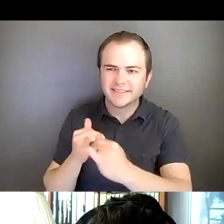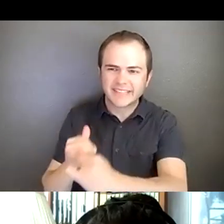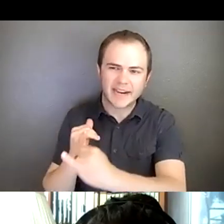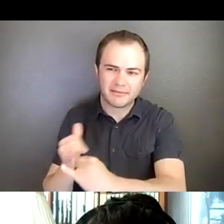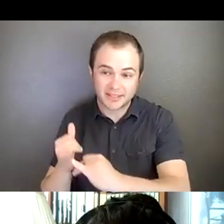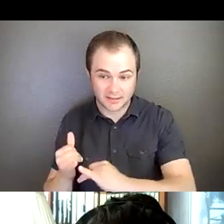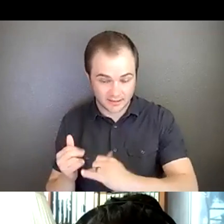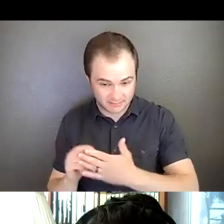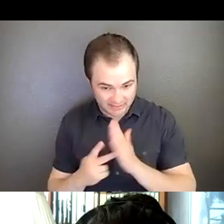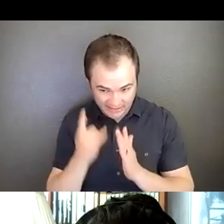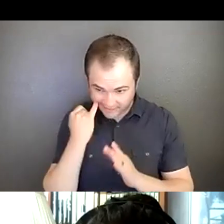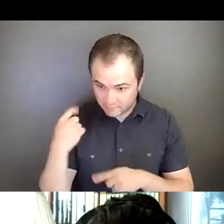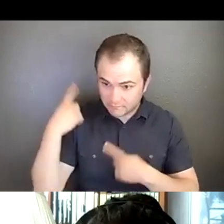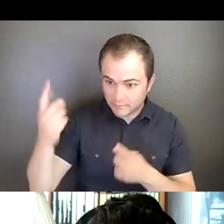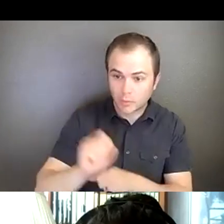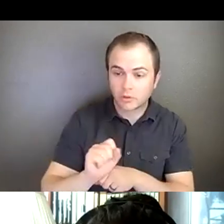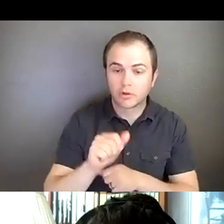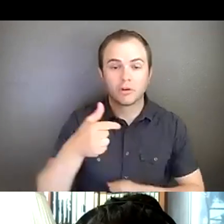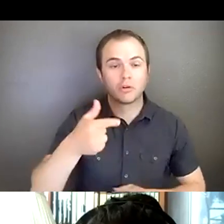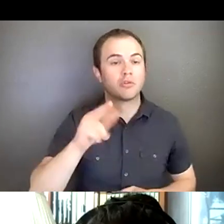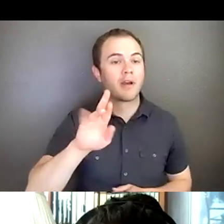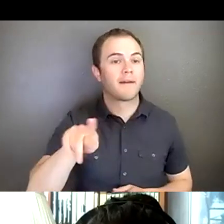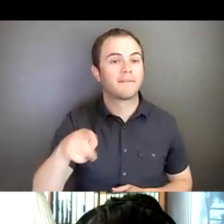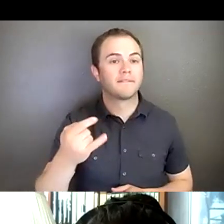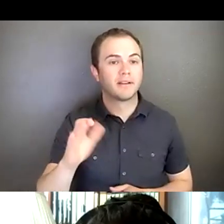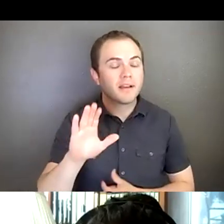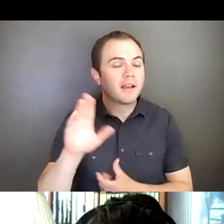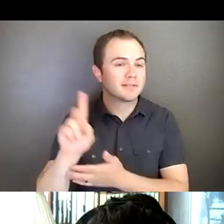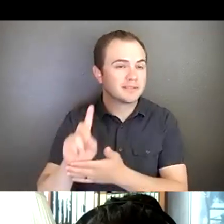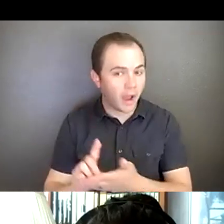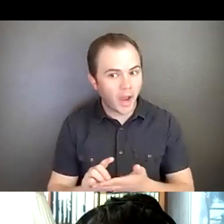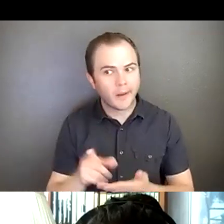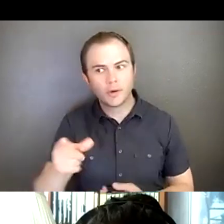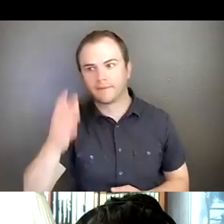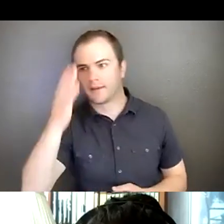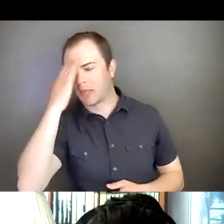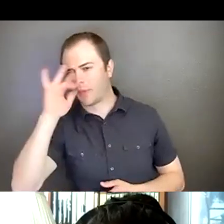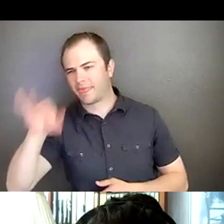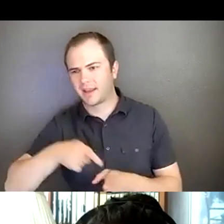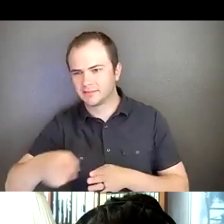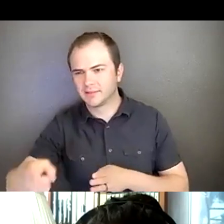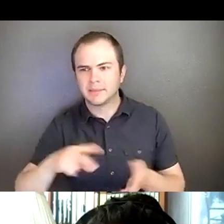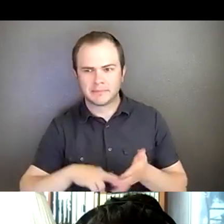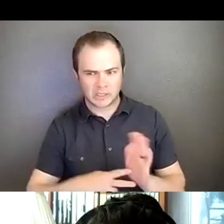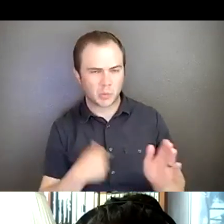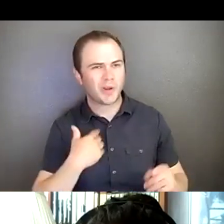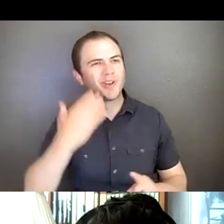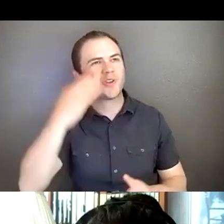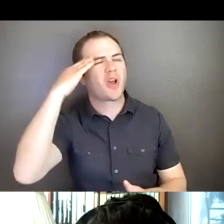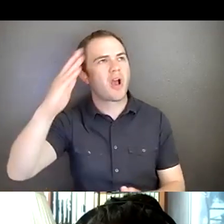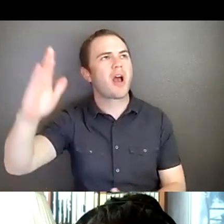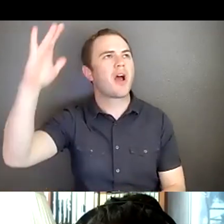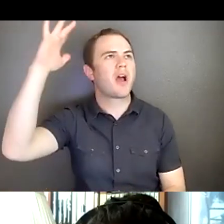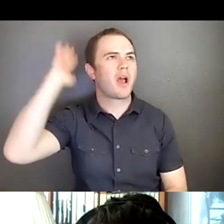are graphic designers or have knowledge of that, we're familiar with how things were done